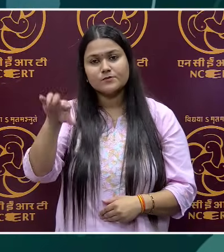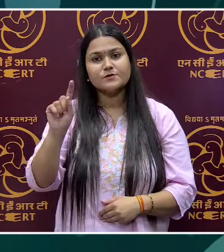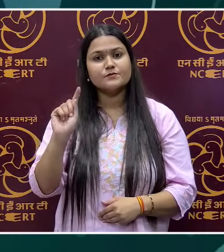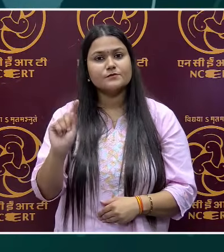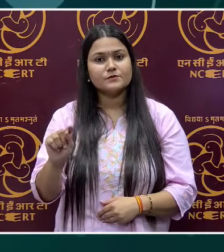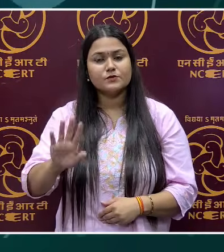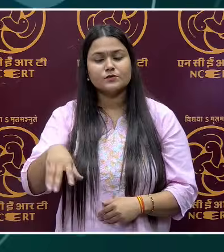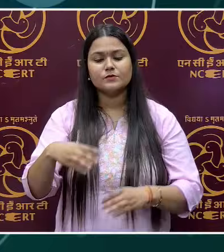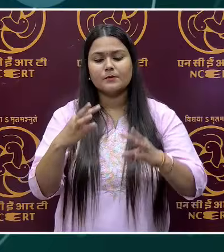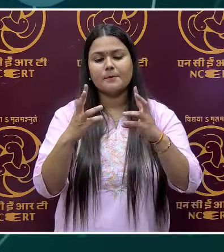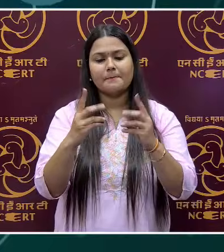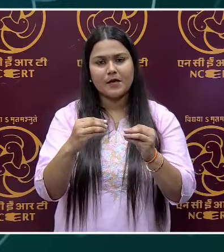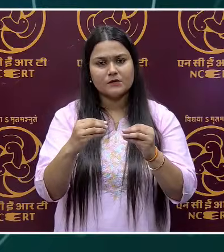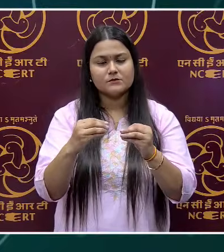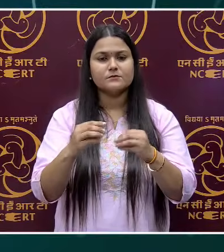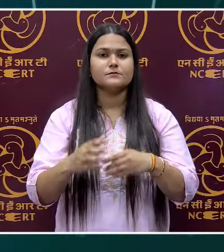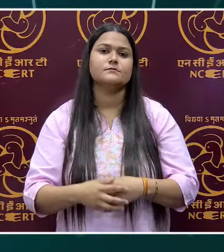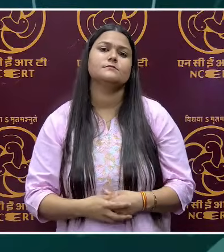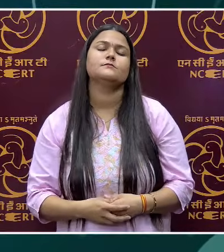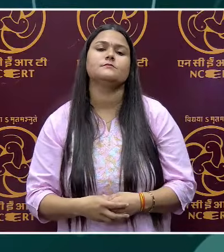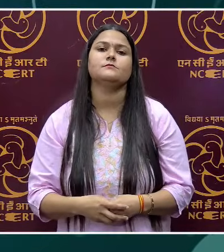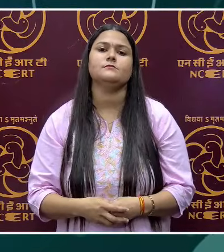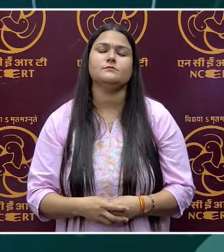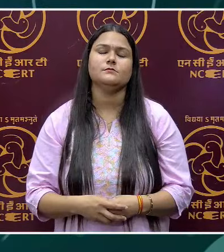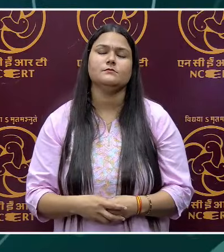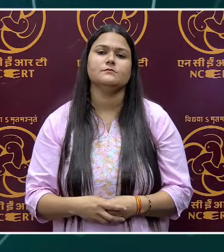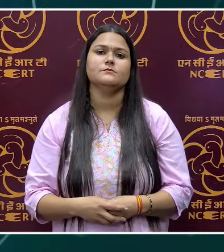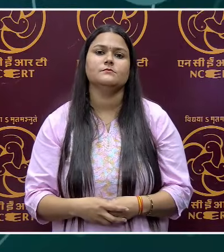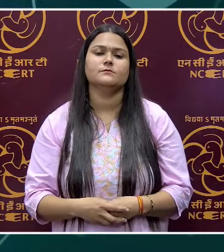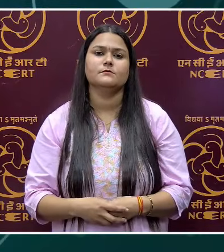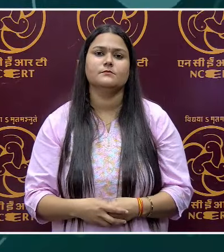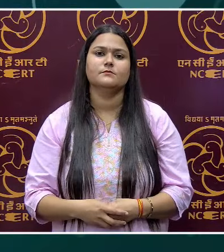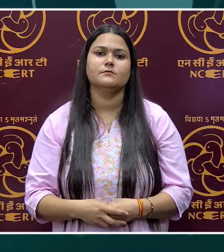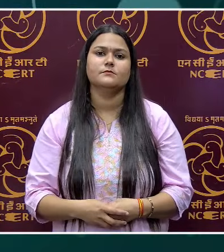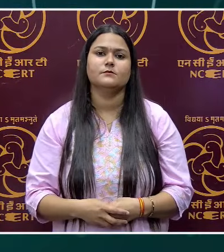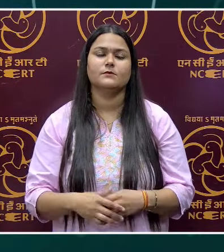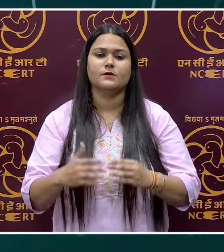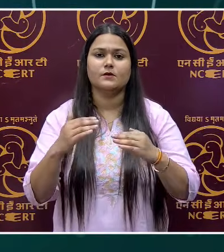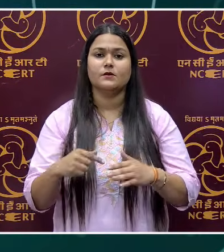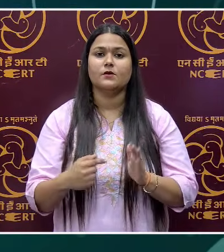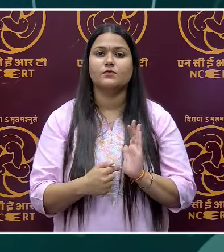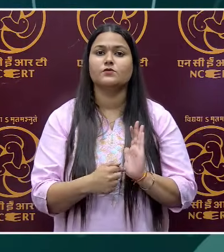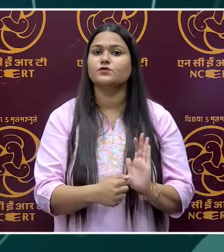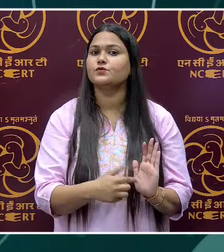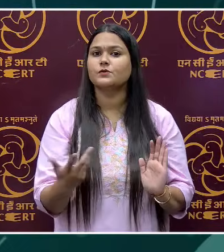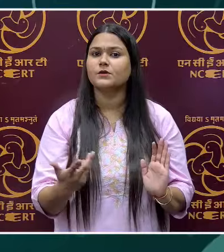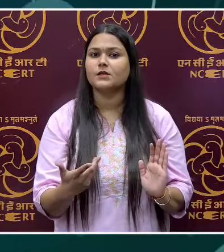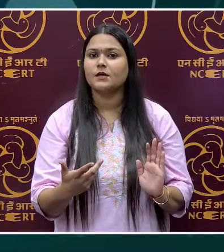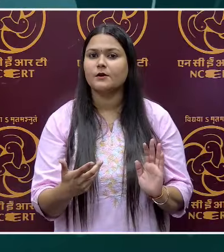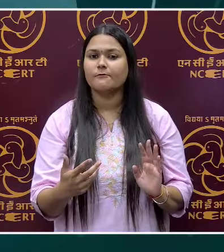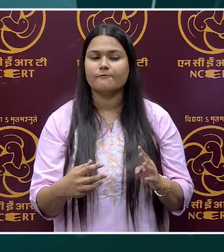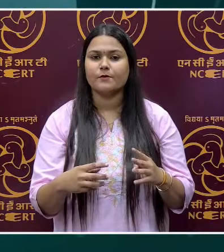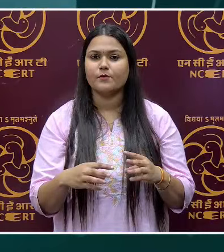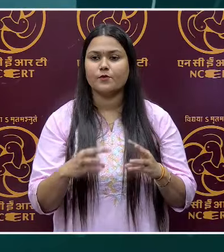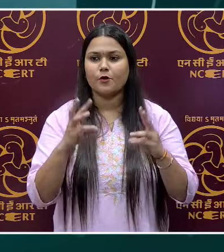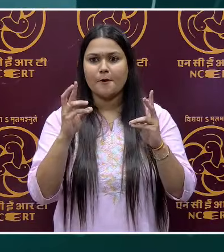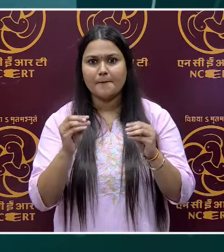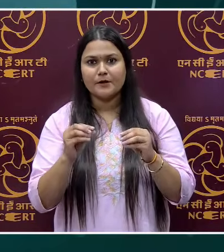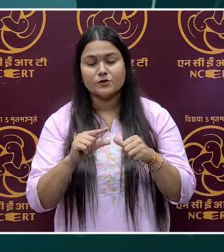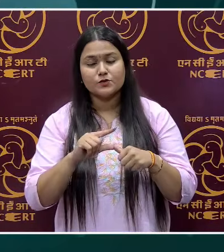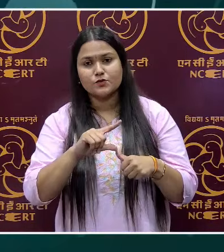on mathematics, and we landed into the mathematics lab manual. Here we will get all